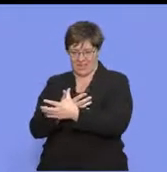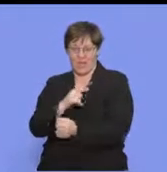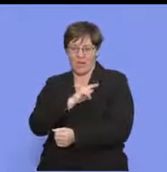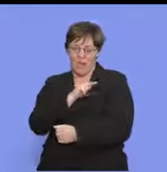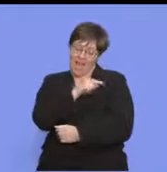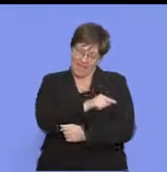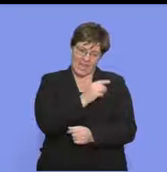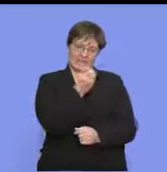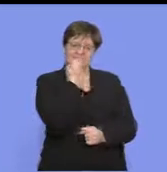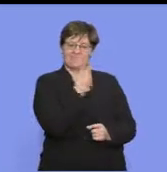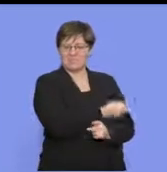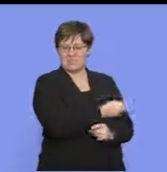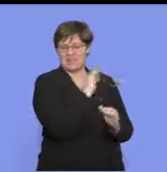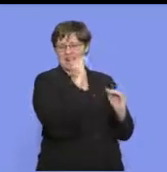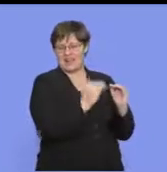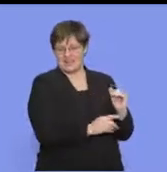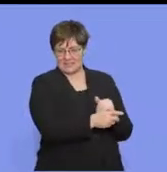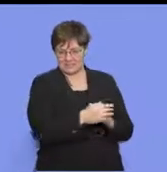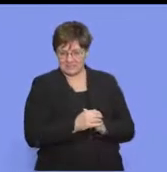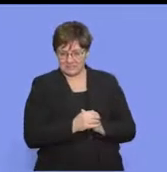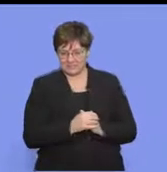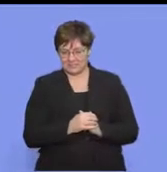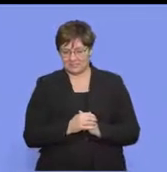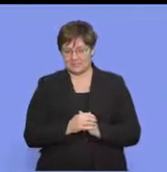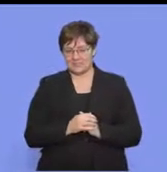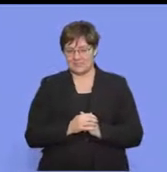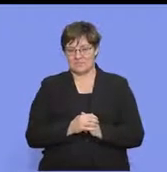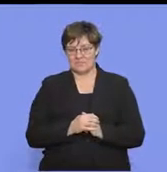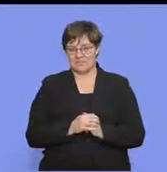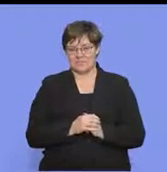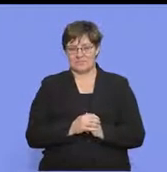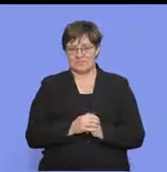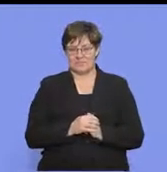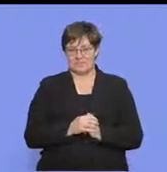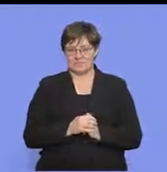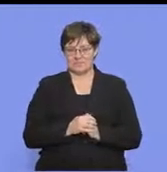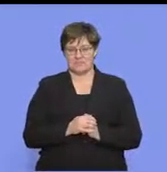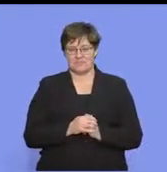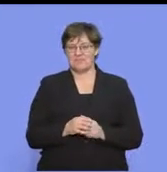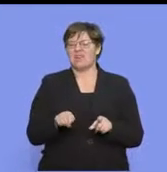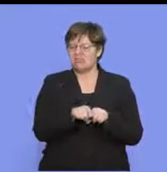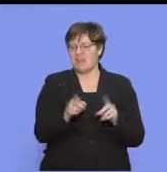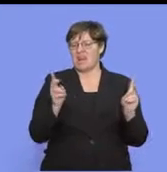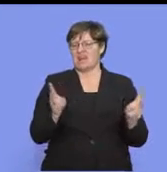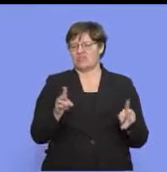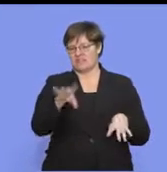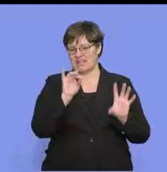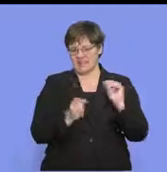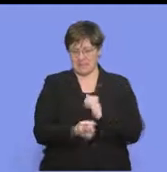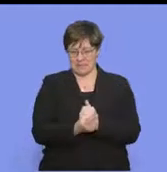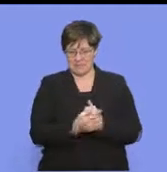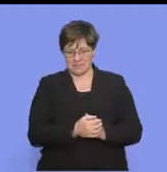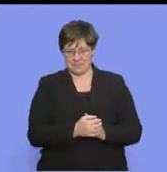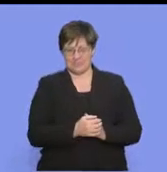in a population. And that's how we get the change or natural selection taking place.